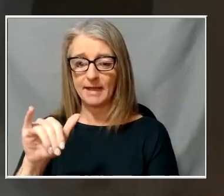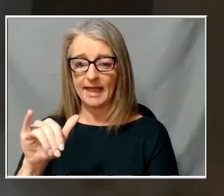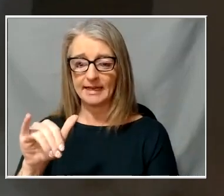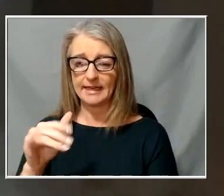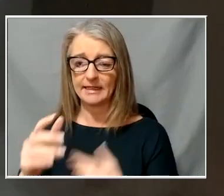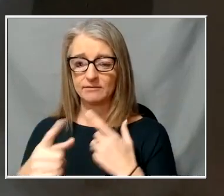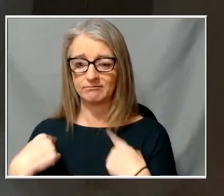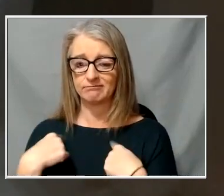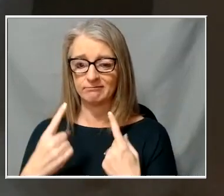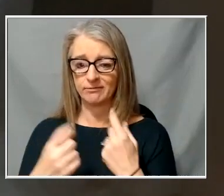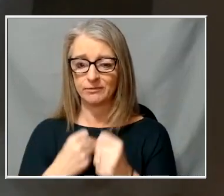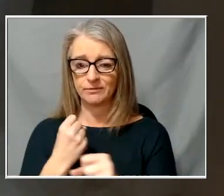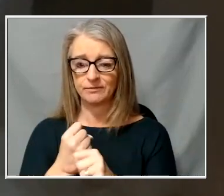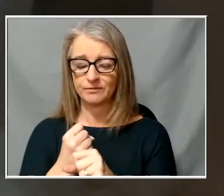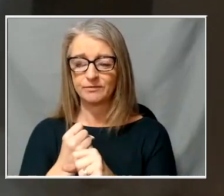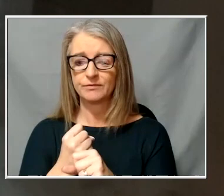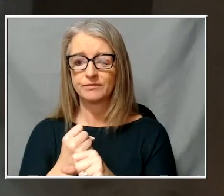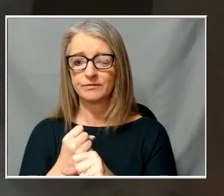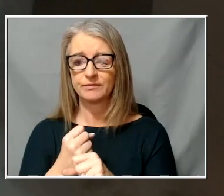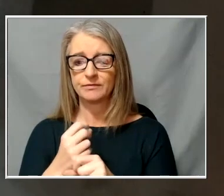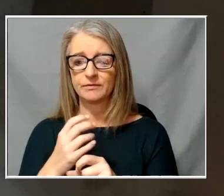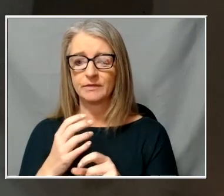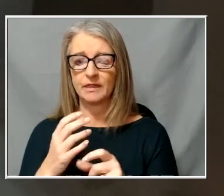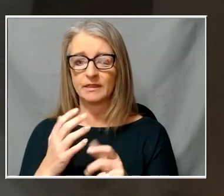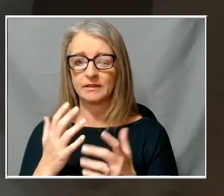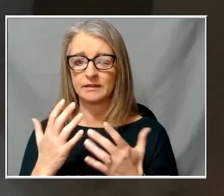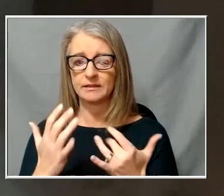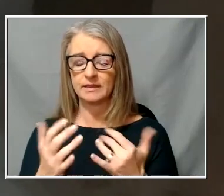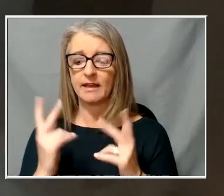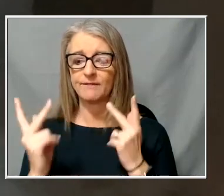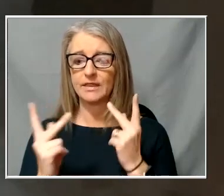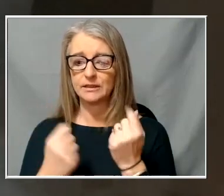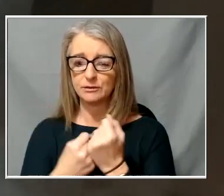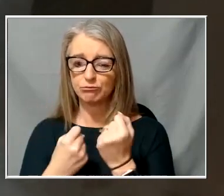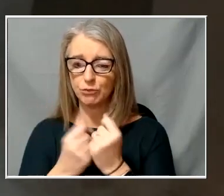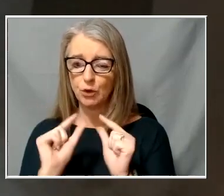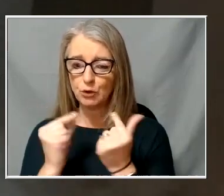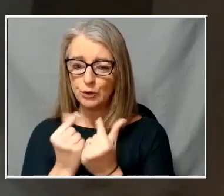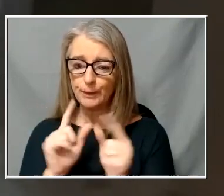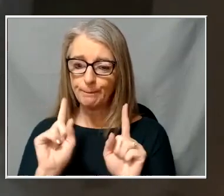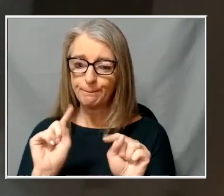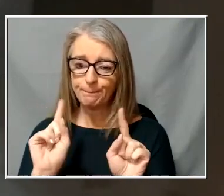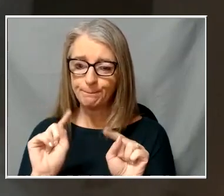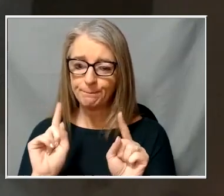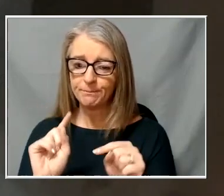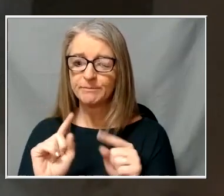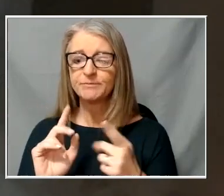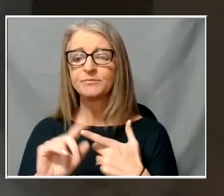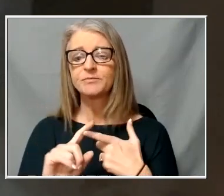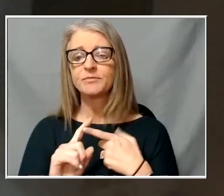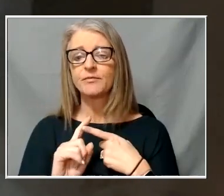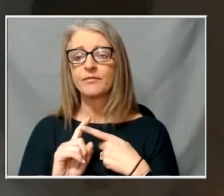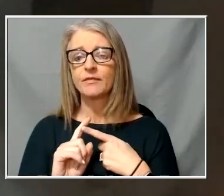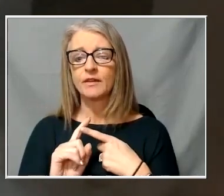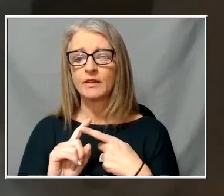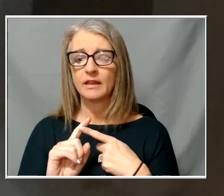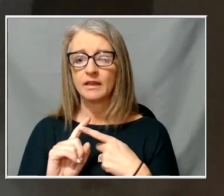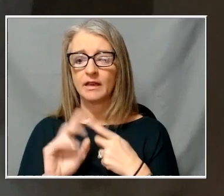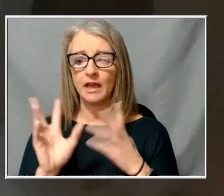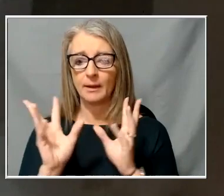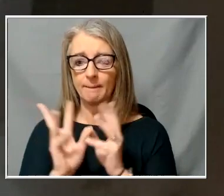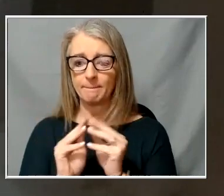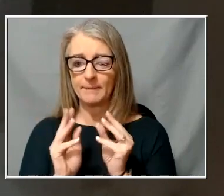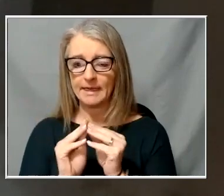years, she's gotten me to Cray. I visit the support group. I do with the her meetings